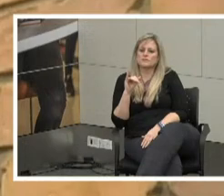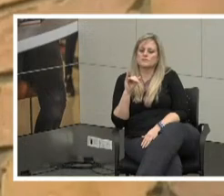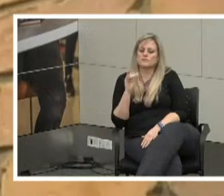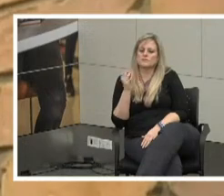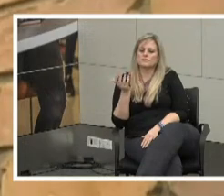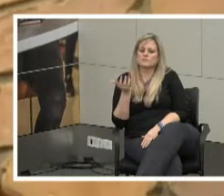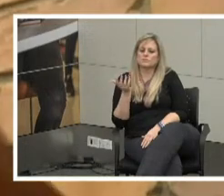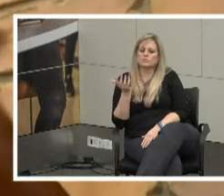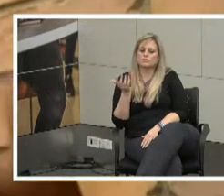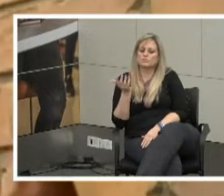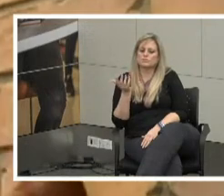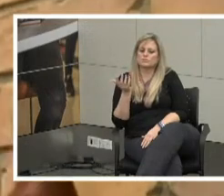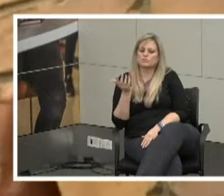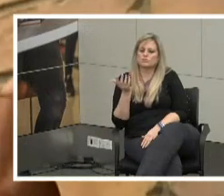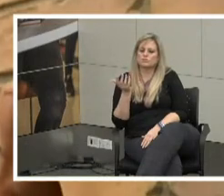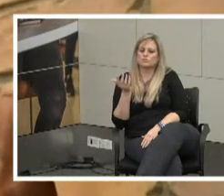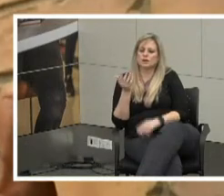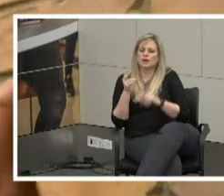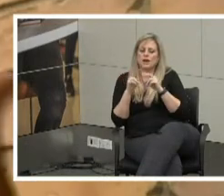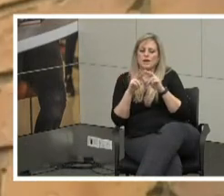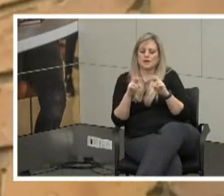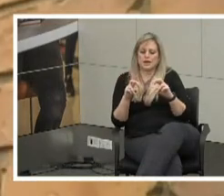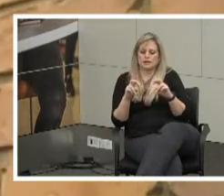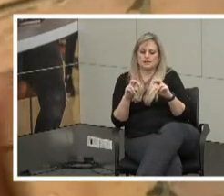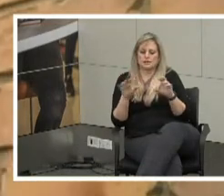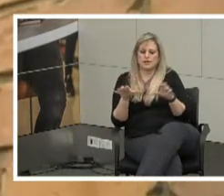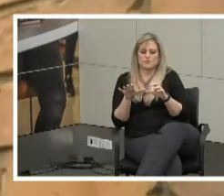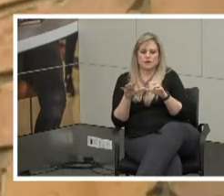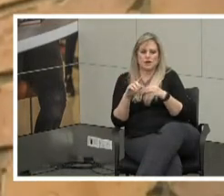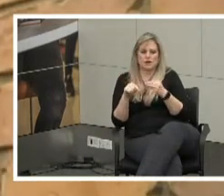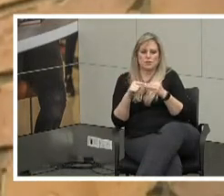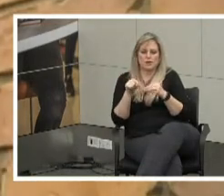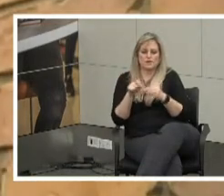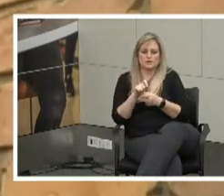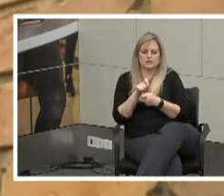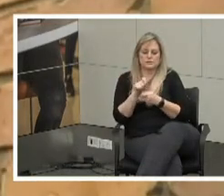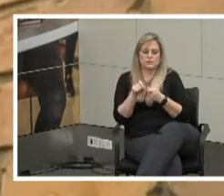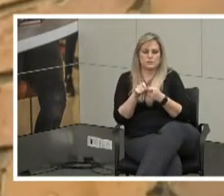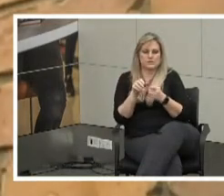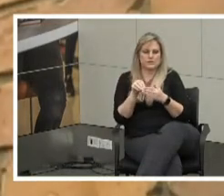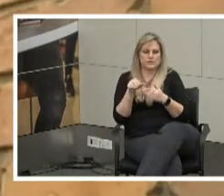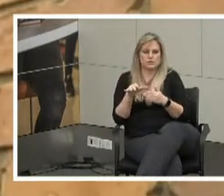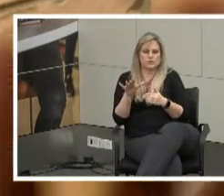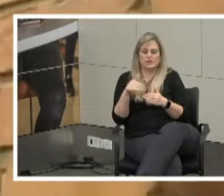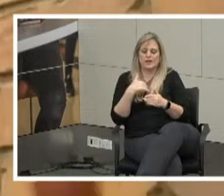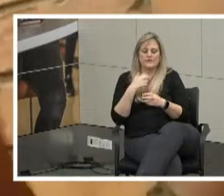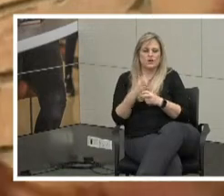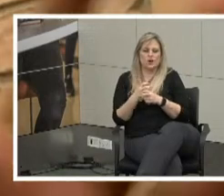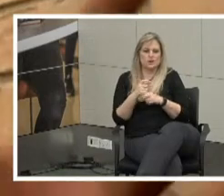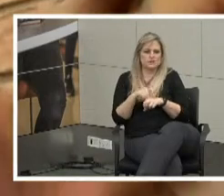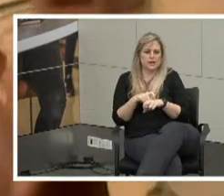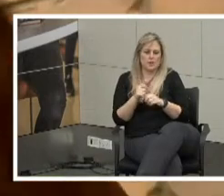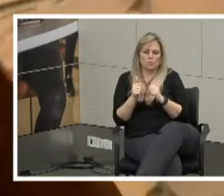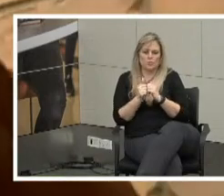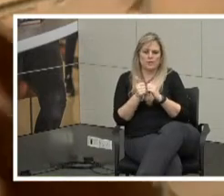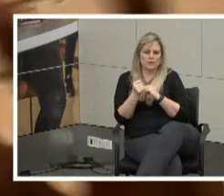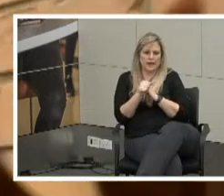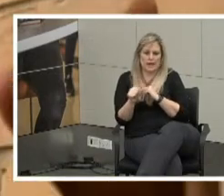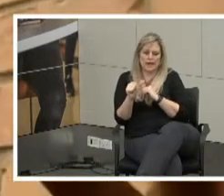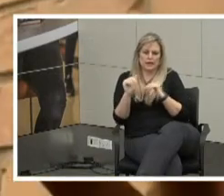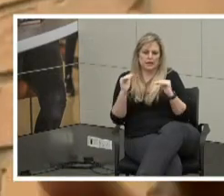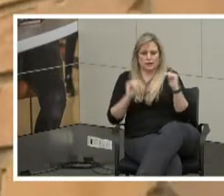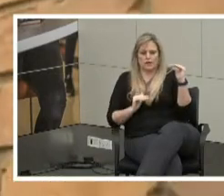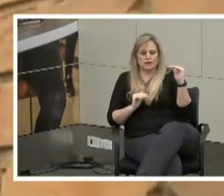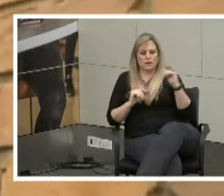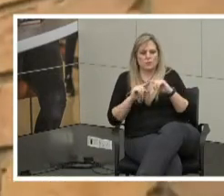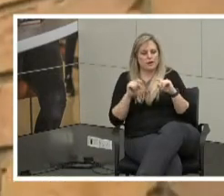what um analysis have been done about these particular students I mean I have a hard time with any Gap but